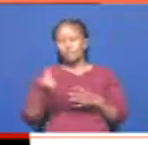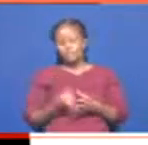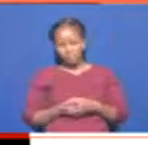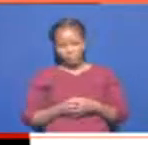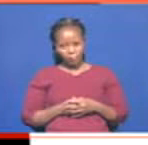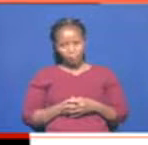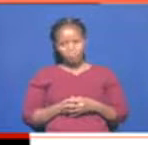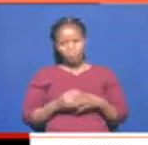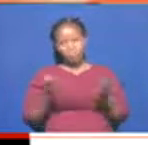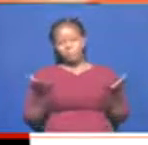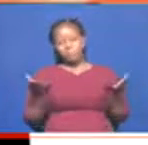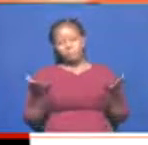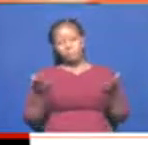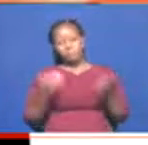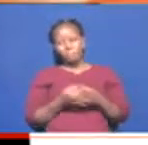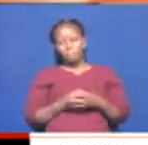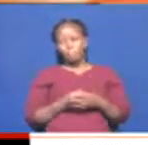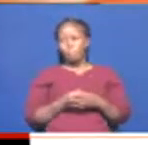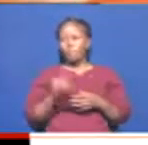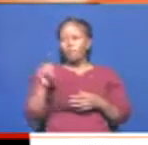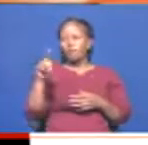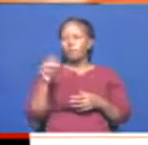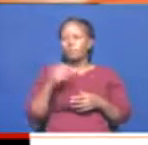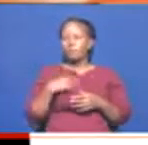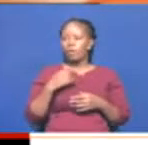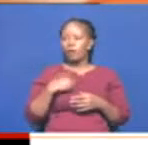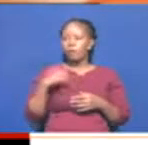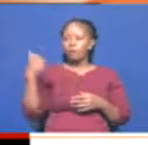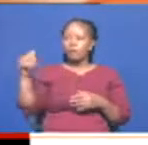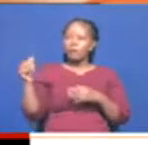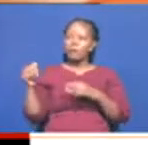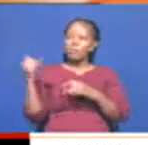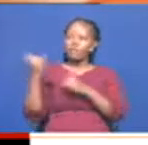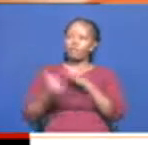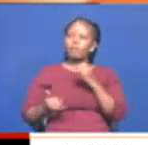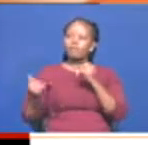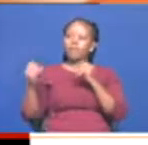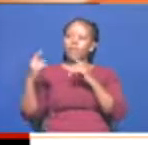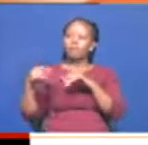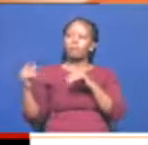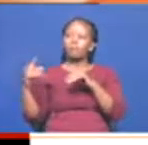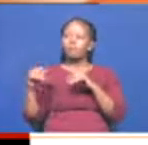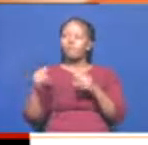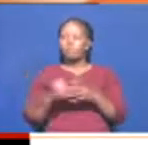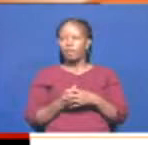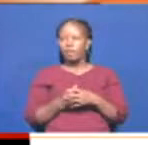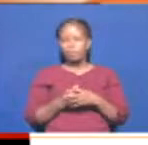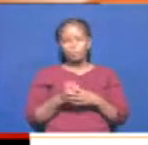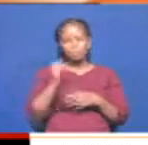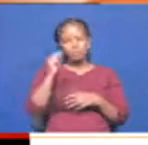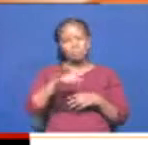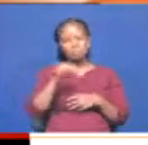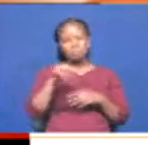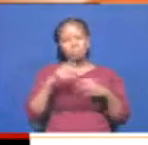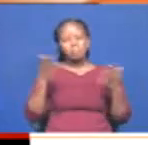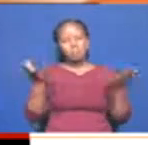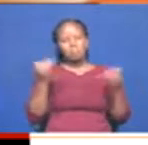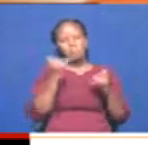Perhaps, sir, do you have any closing remarks? Yes, I think the closing remarks